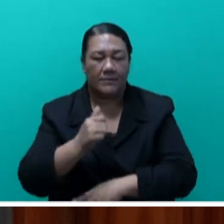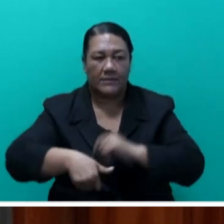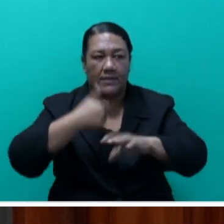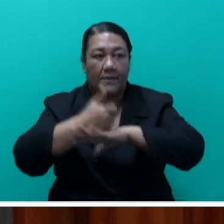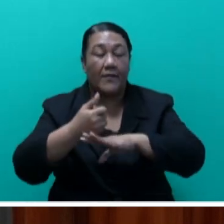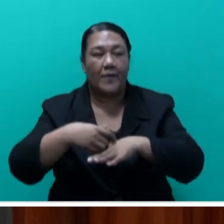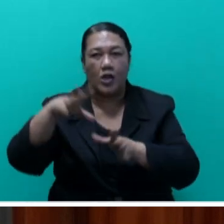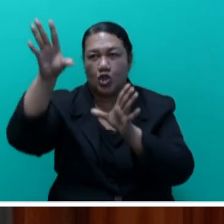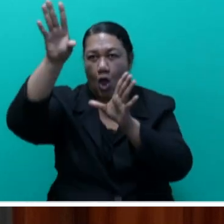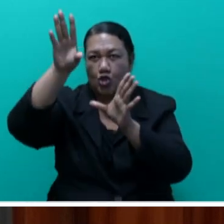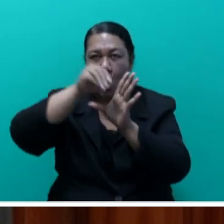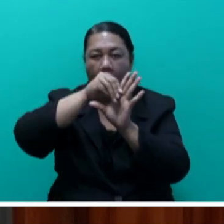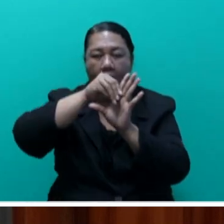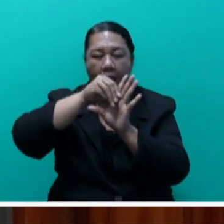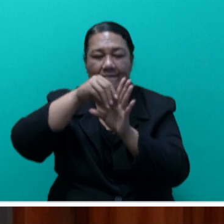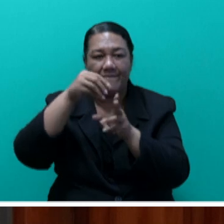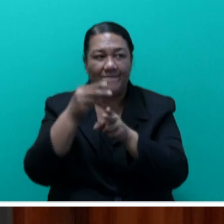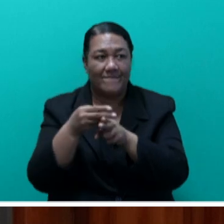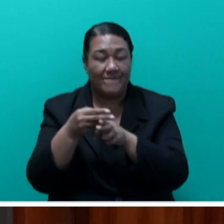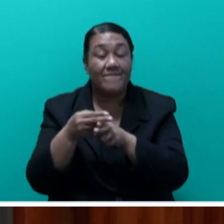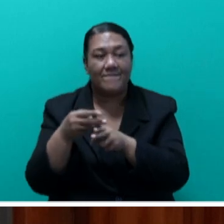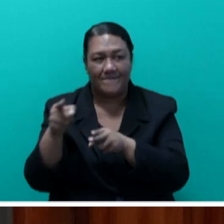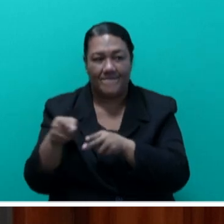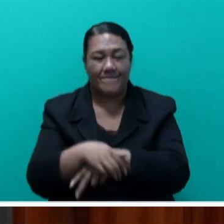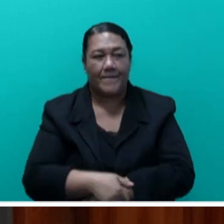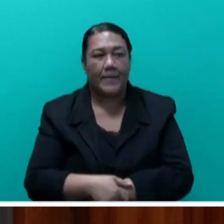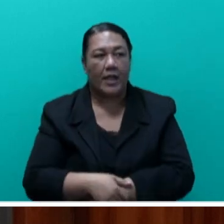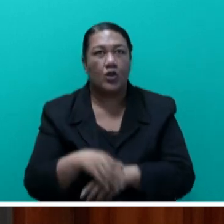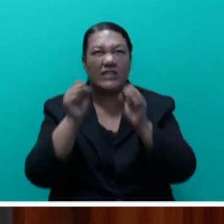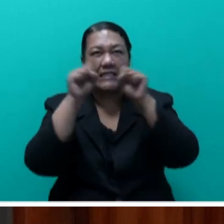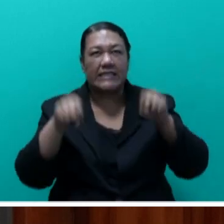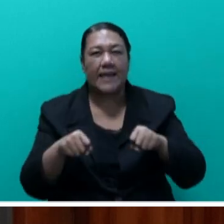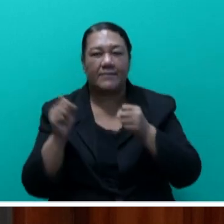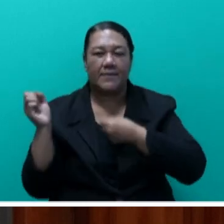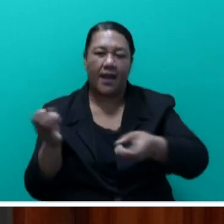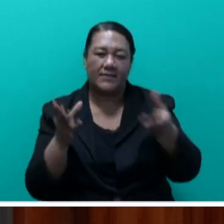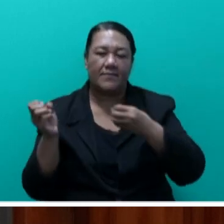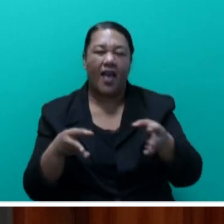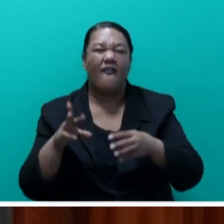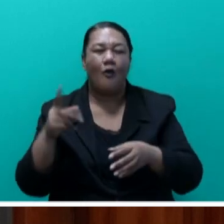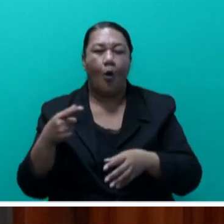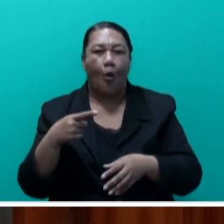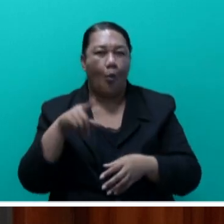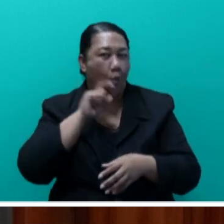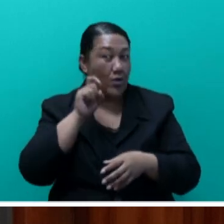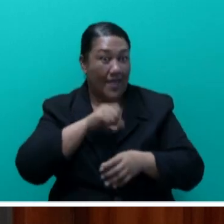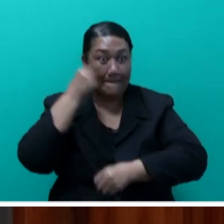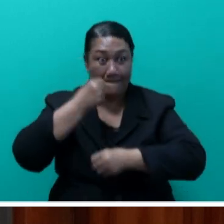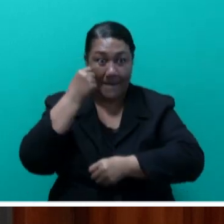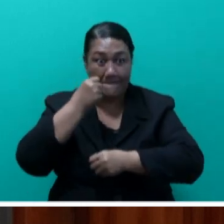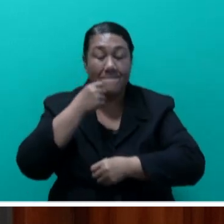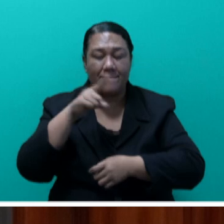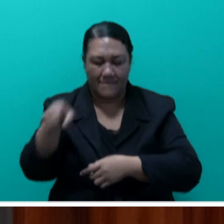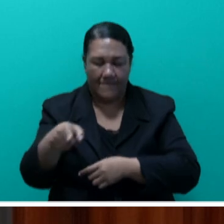farm at Makongai Research Station. This project will provide consistent power supply for the water pumps and aerators needed for the proposed